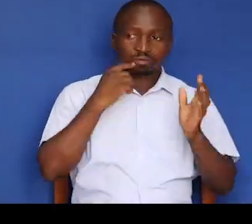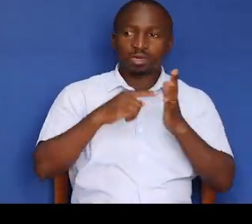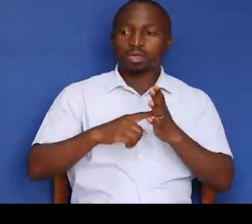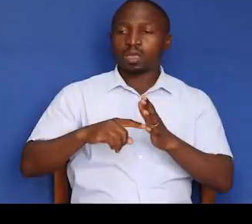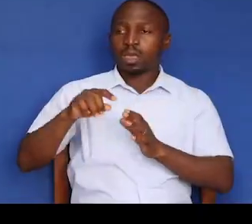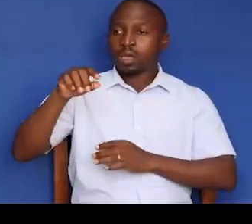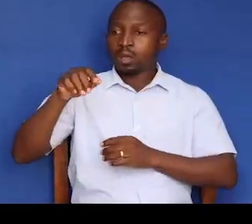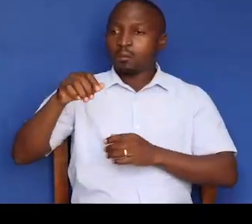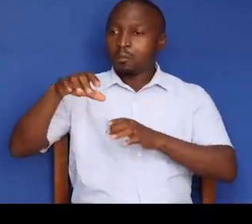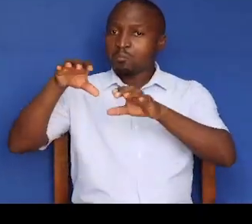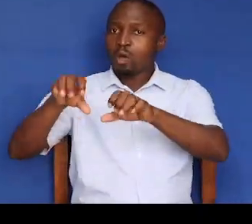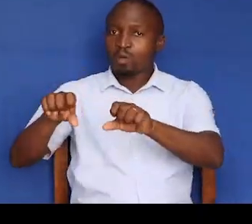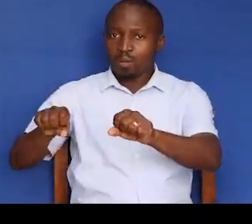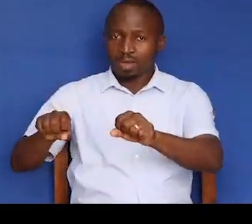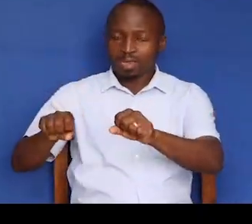market.